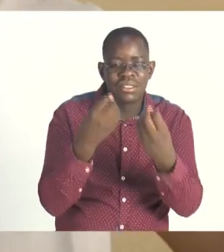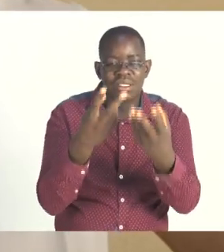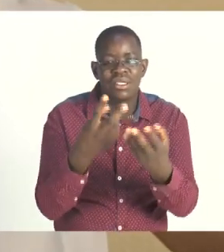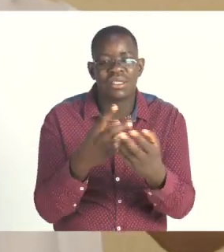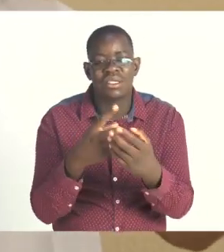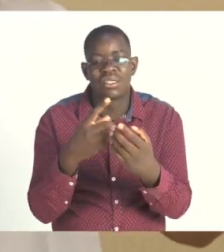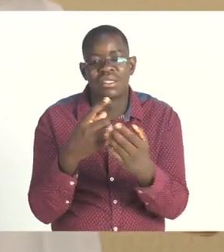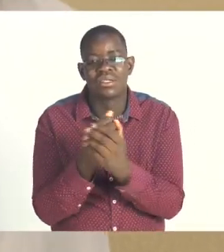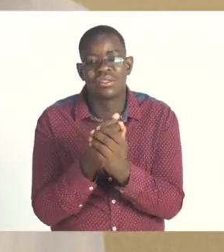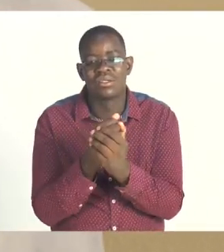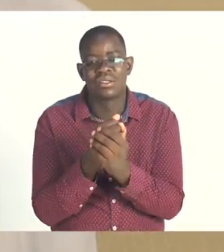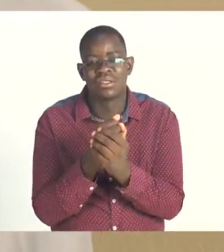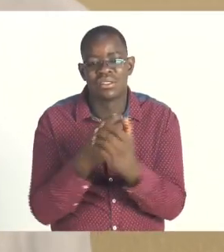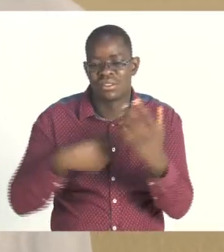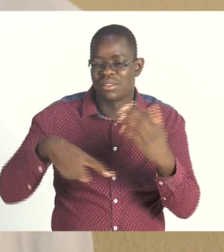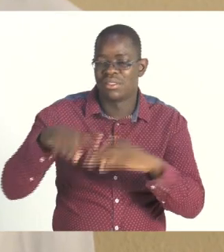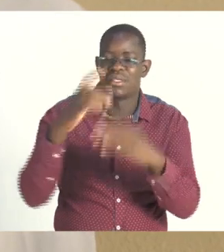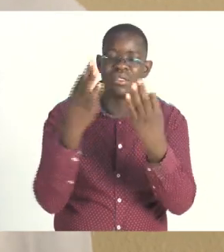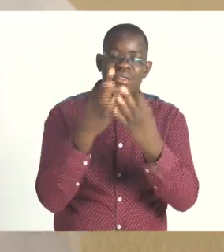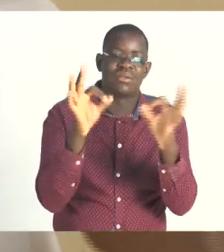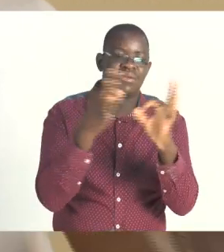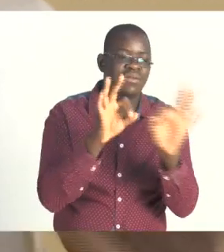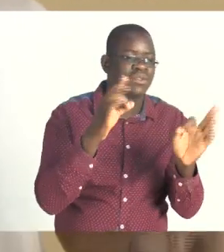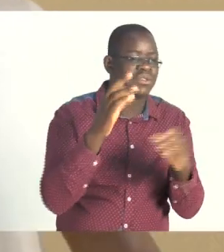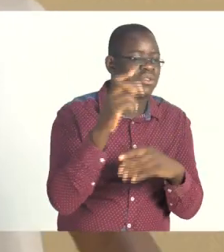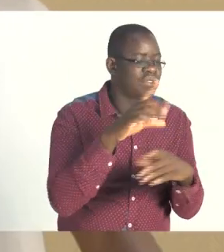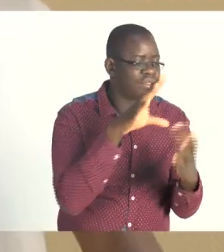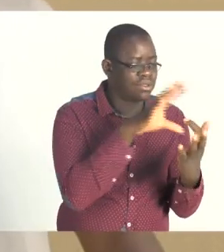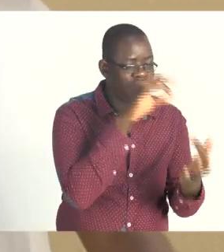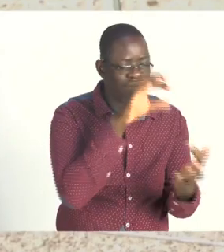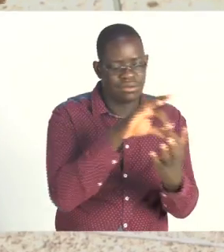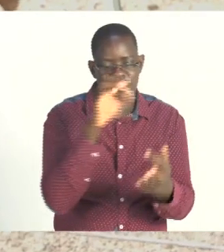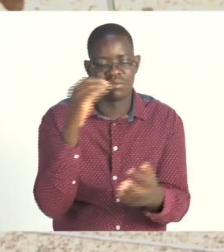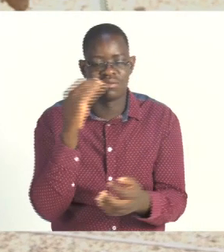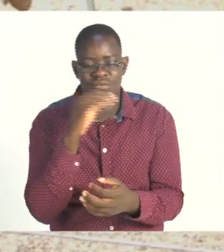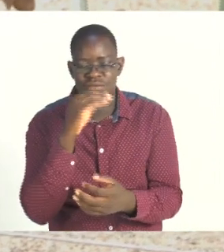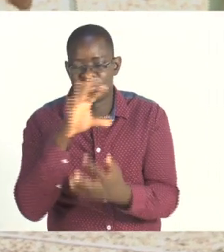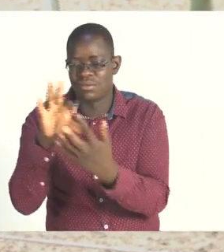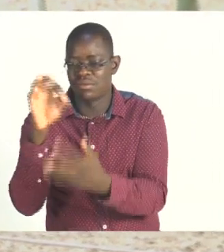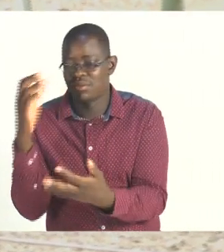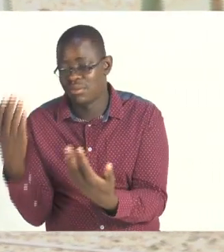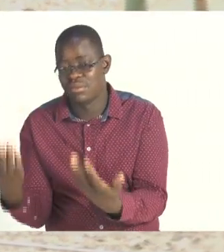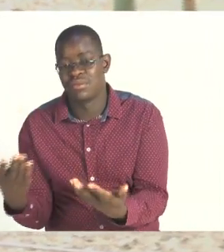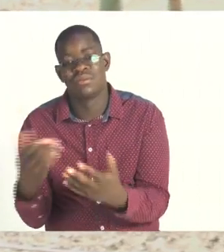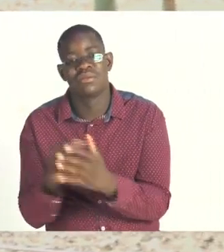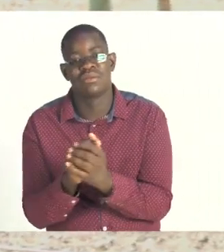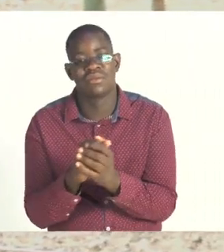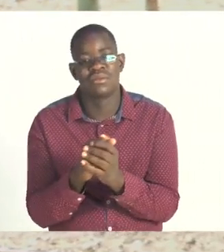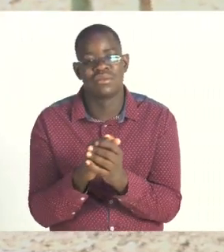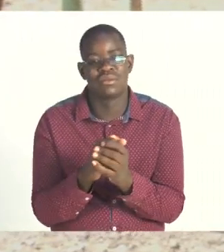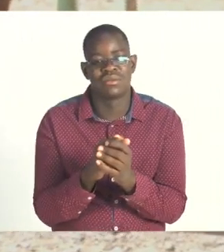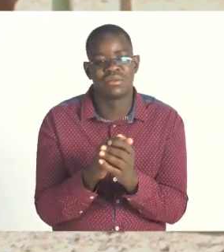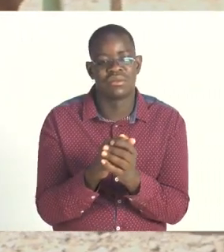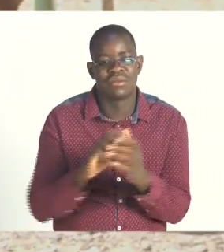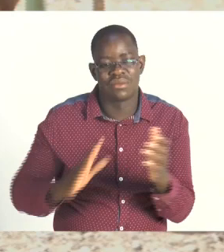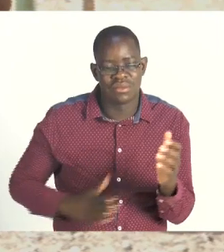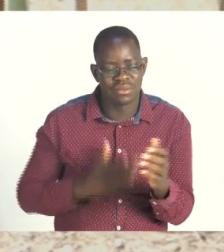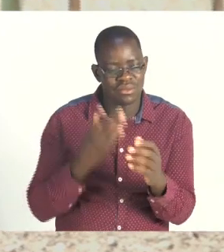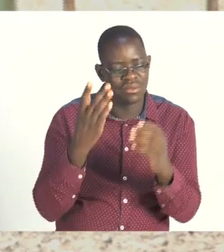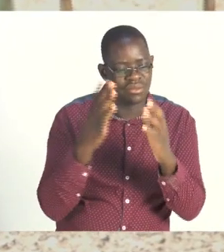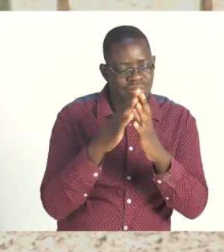grazing are roaming freely in the field, choosing what they want to eat. These animals right here, they have no choice about what they